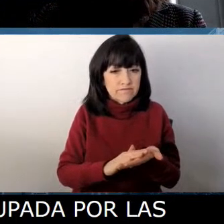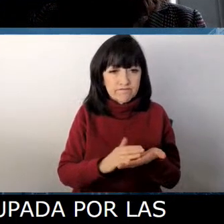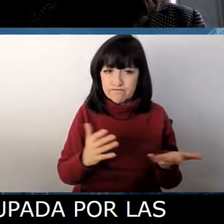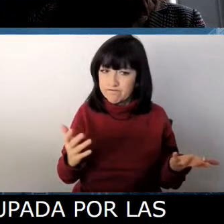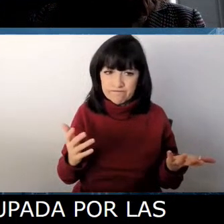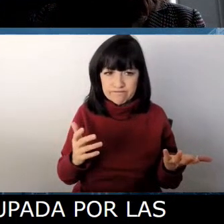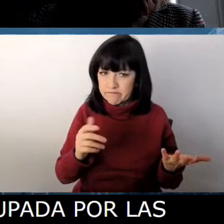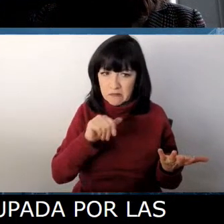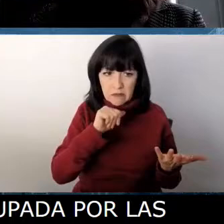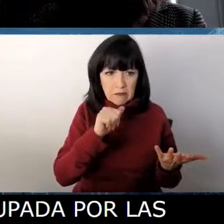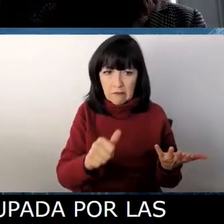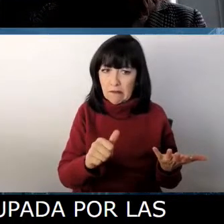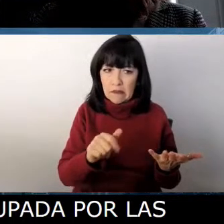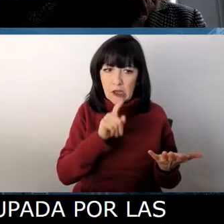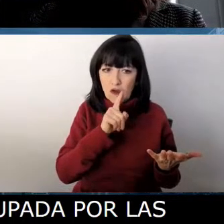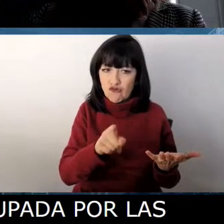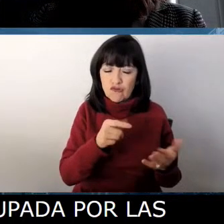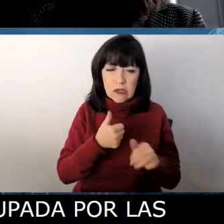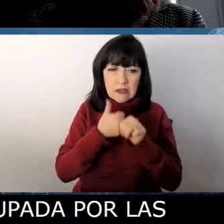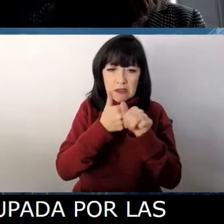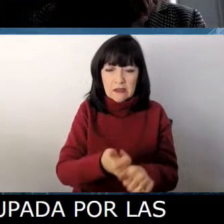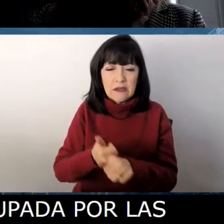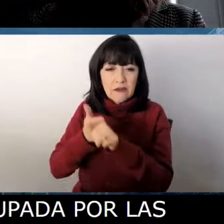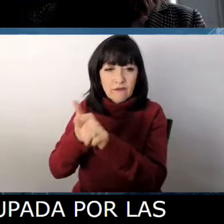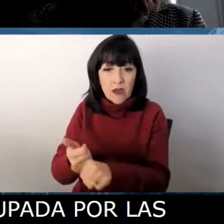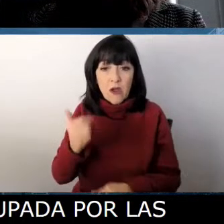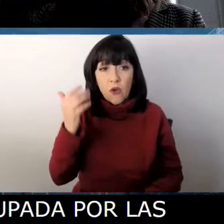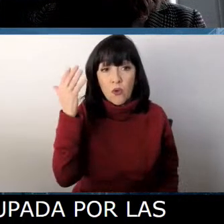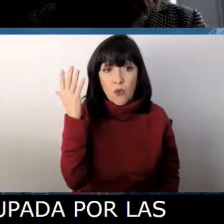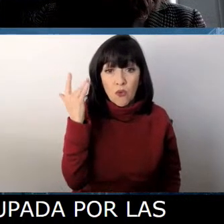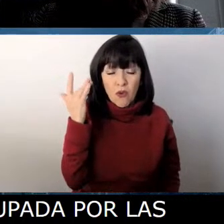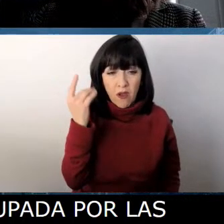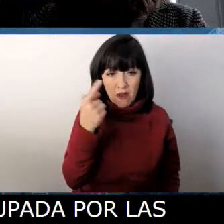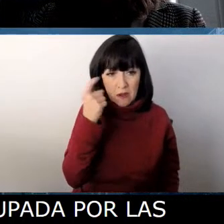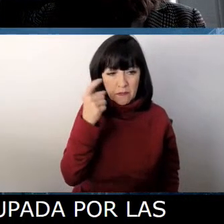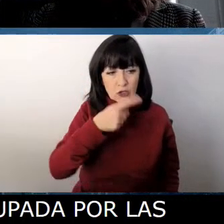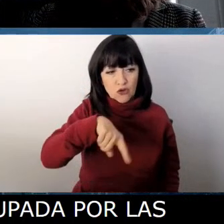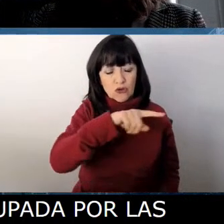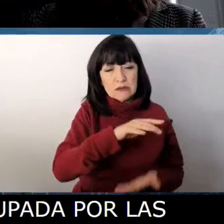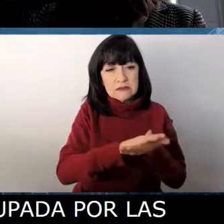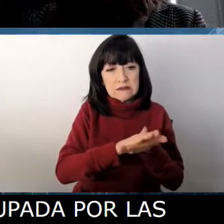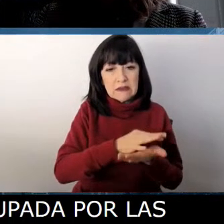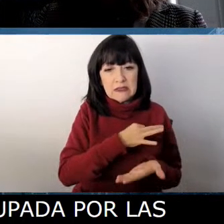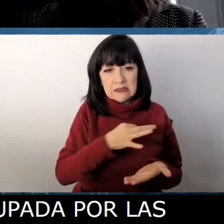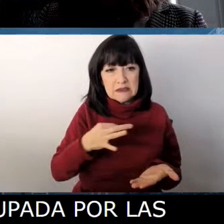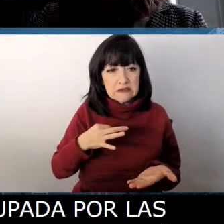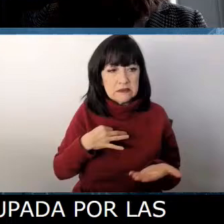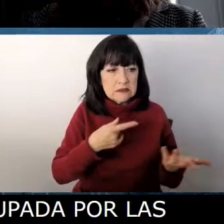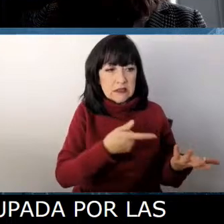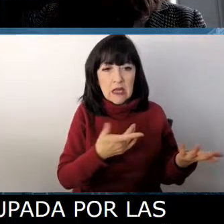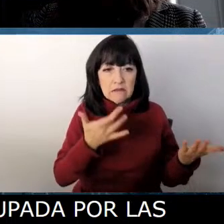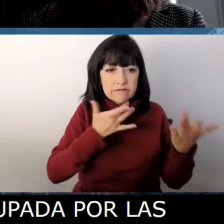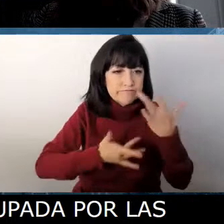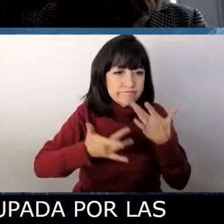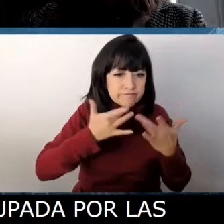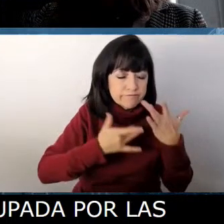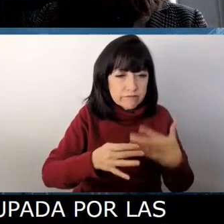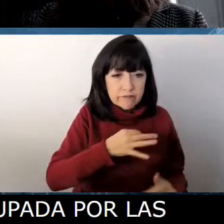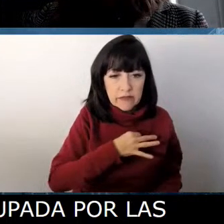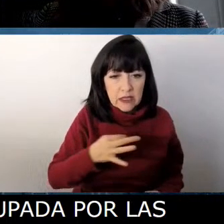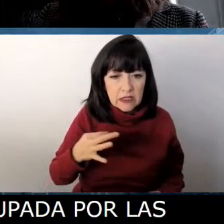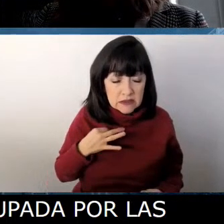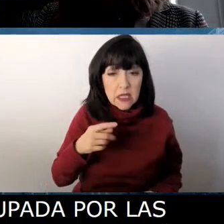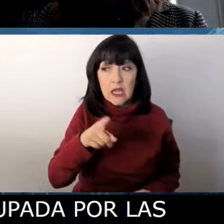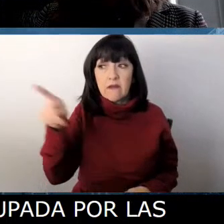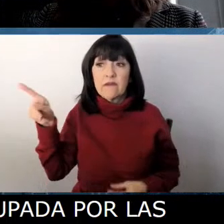those. From the teachers, they want that to be resumed, and she's worried about the